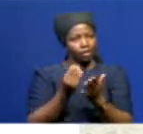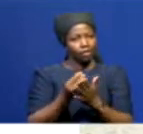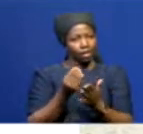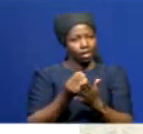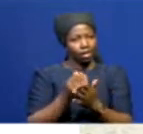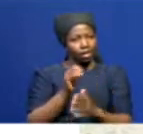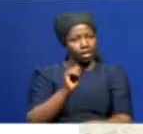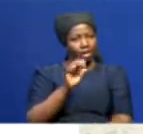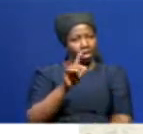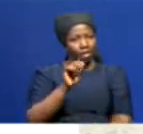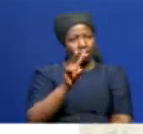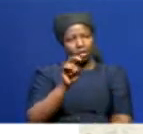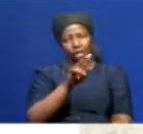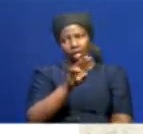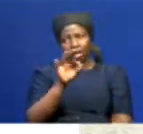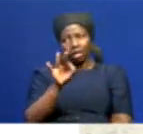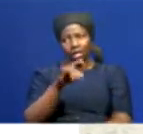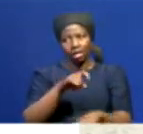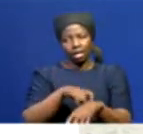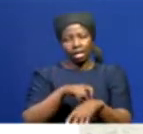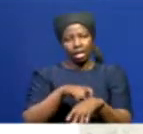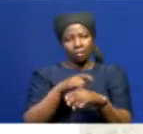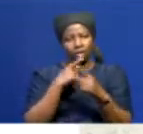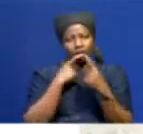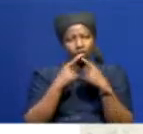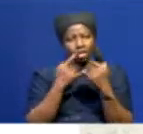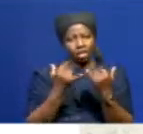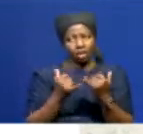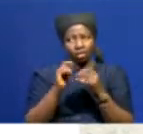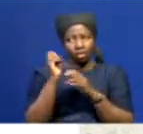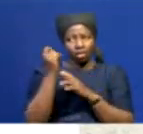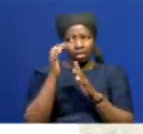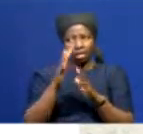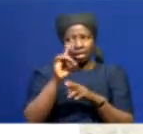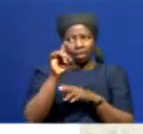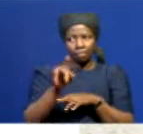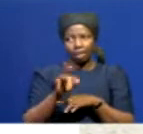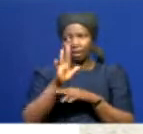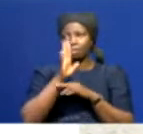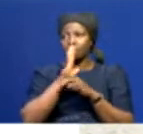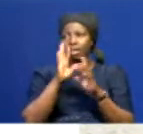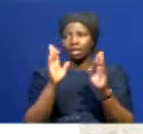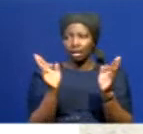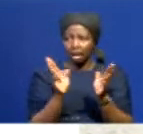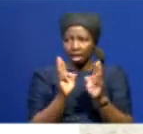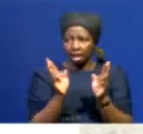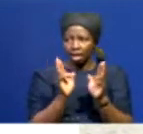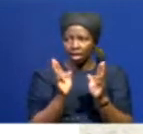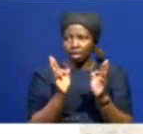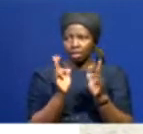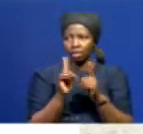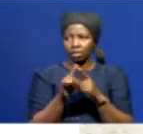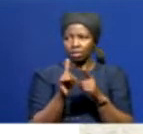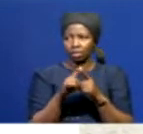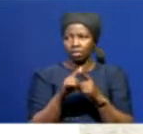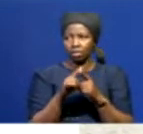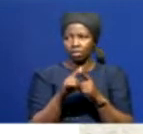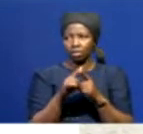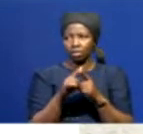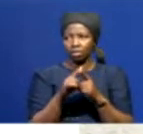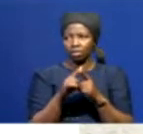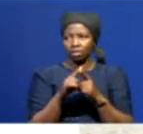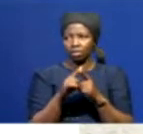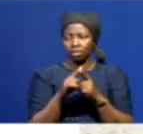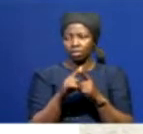Act 2023. So as we speak, Kenyans have to brace themselves to be beginning, as